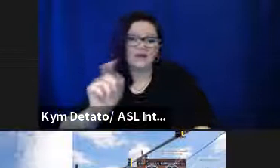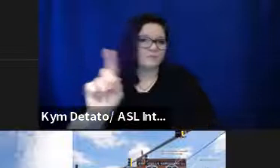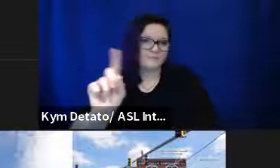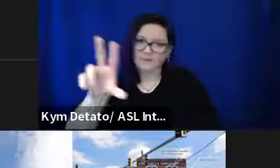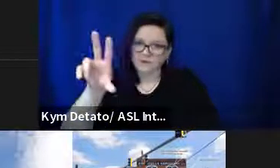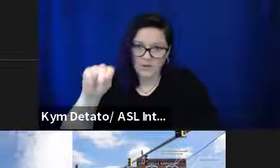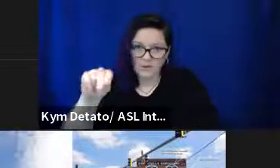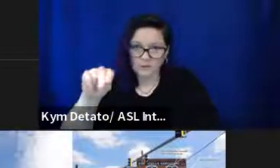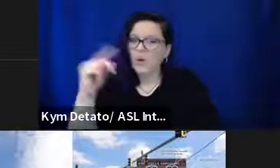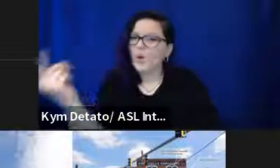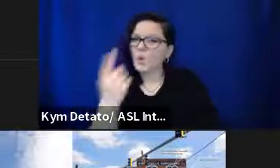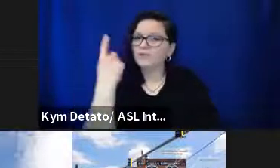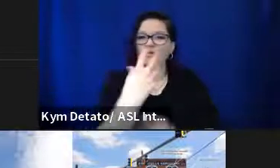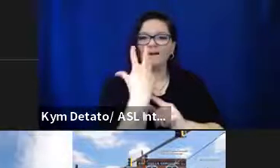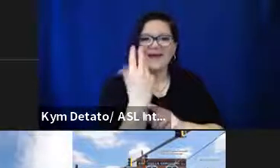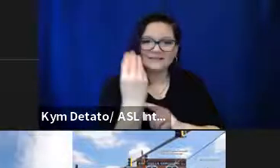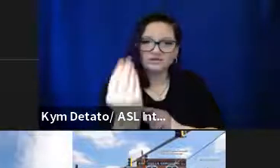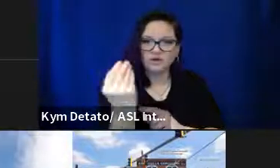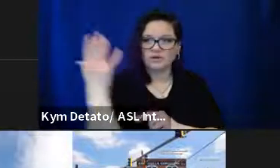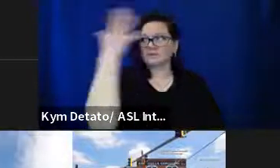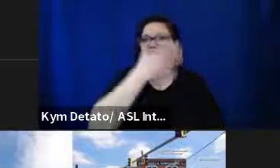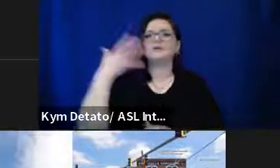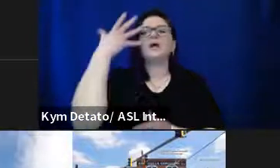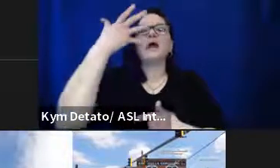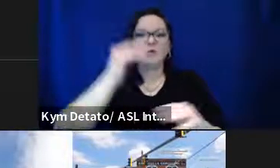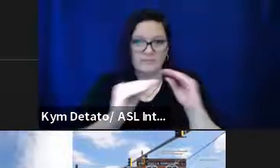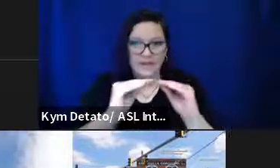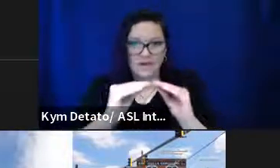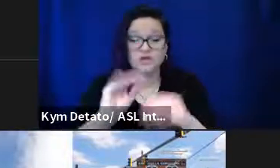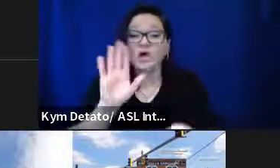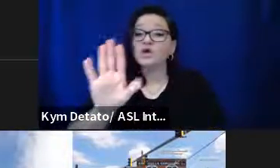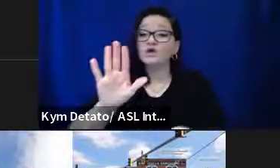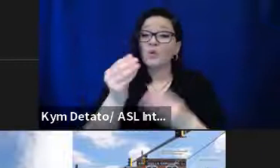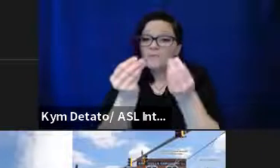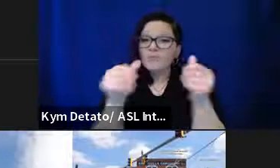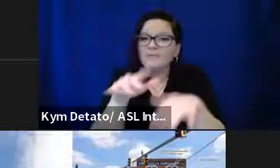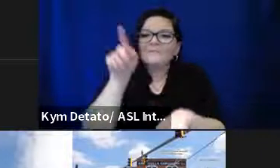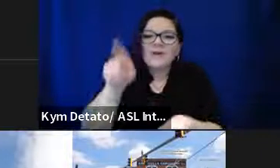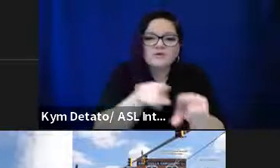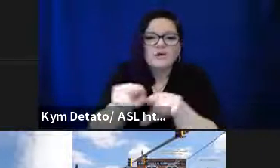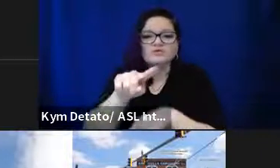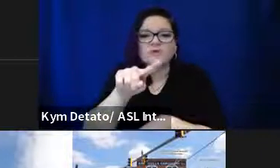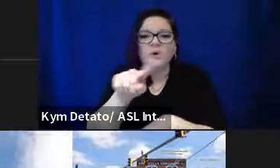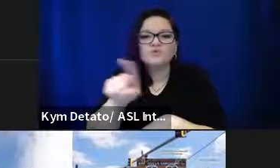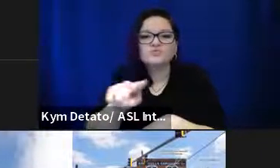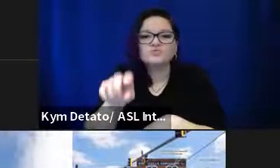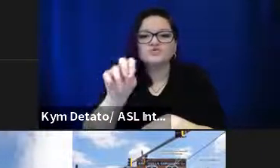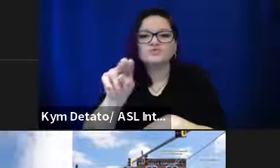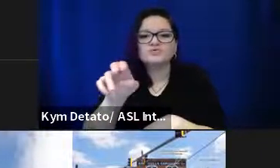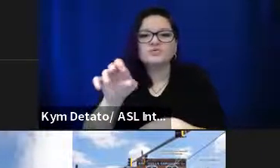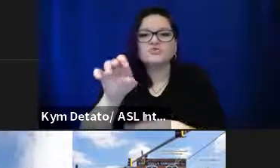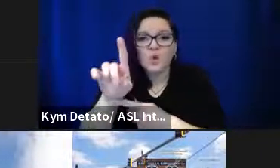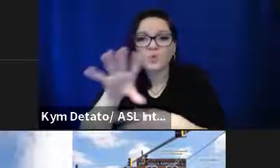really just for external repairs. And your property has to be zoned in one of our